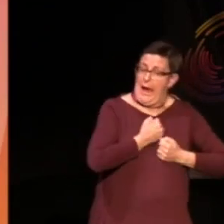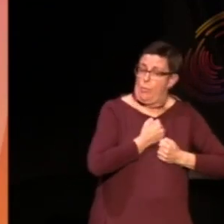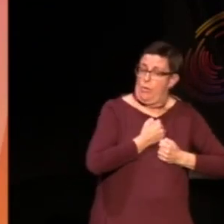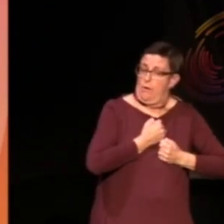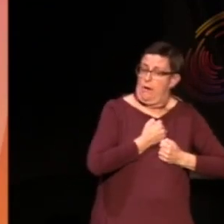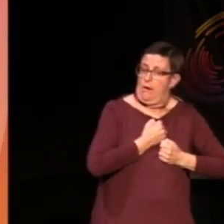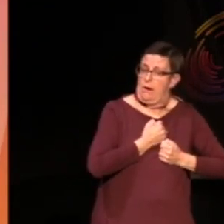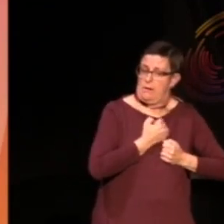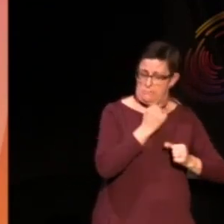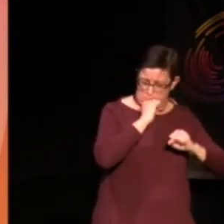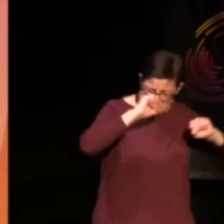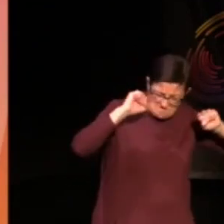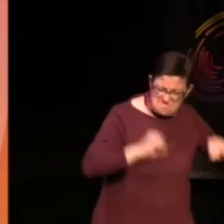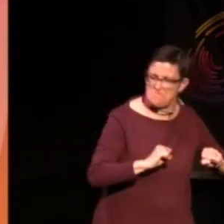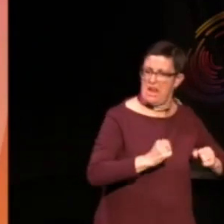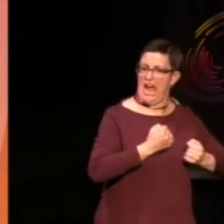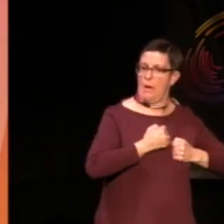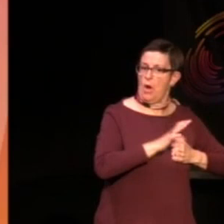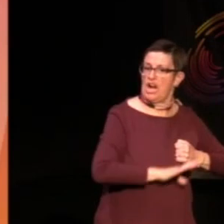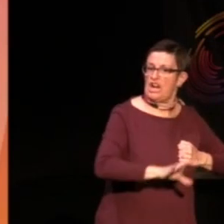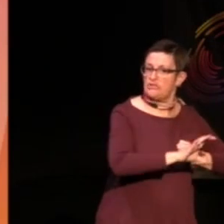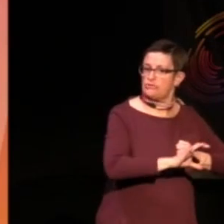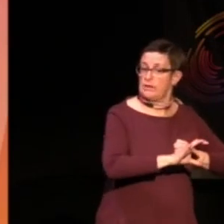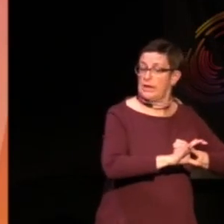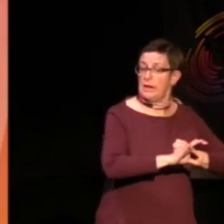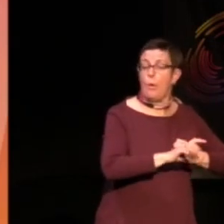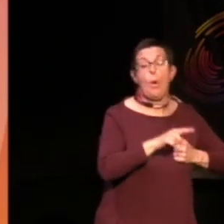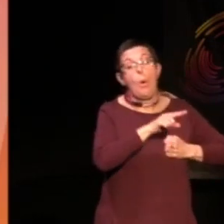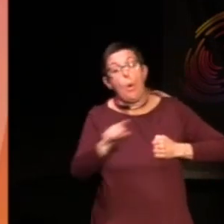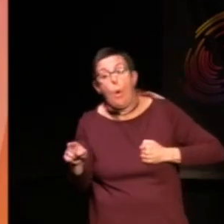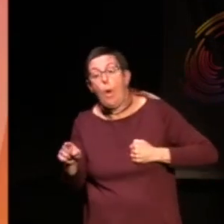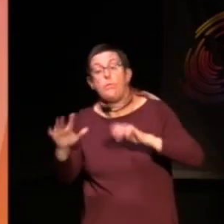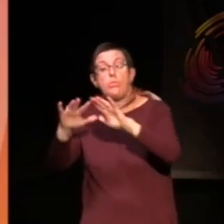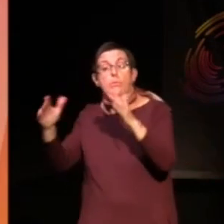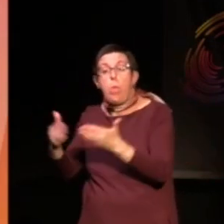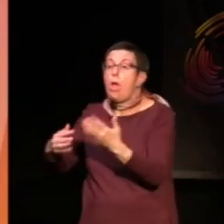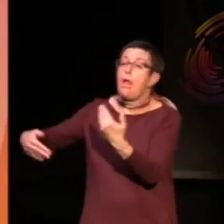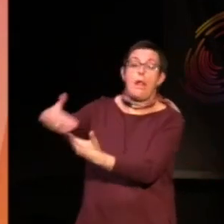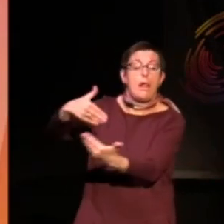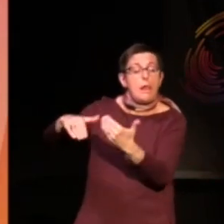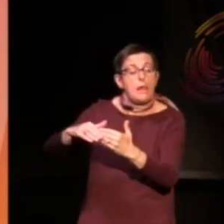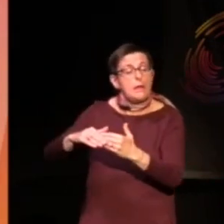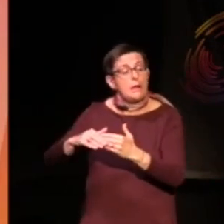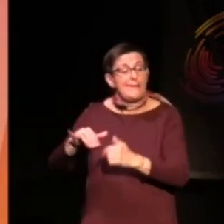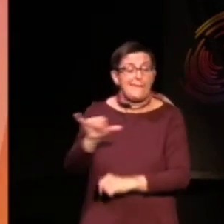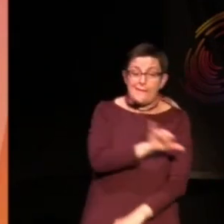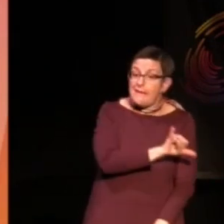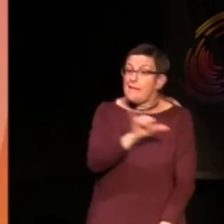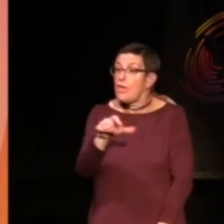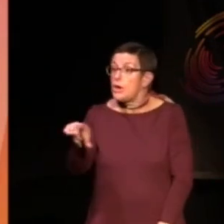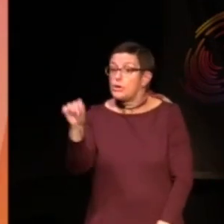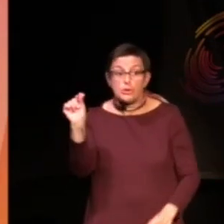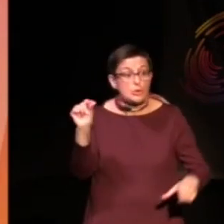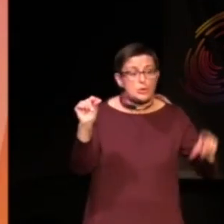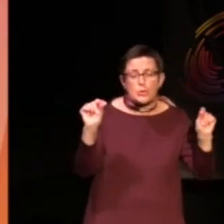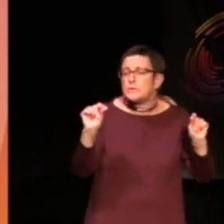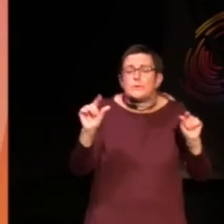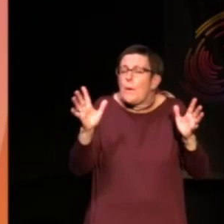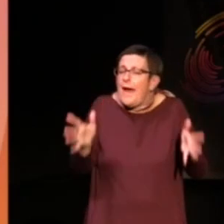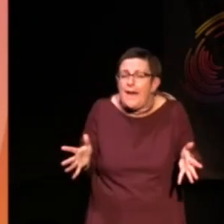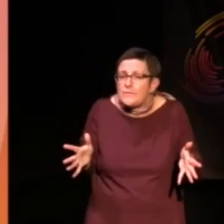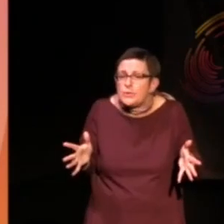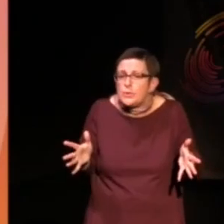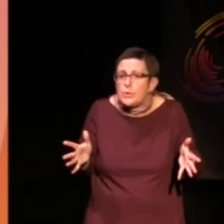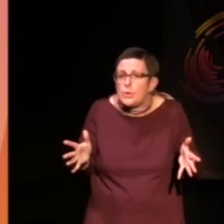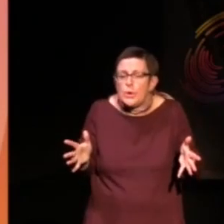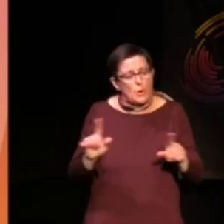the arrogance of ultranationalism or the injustices aggravated in the name of greedy globalism. Those are